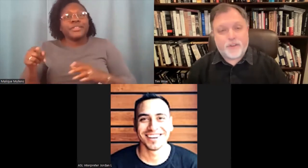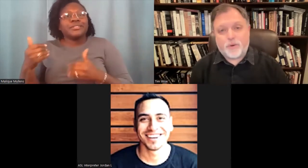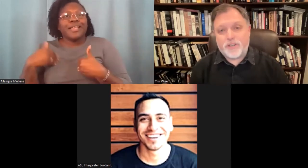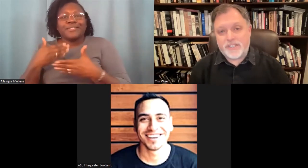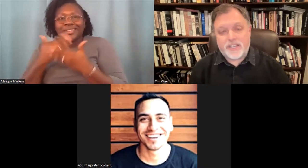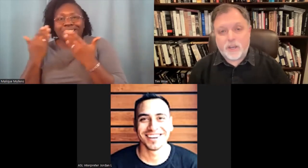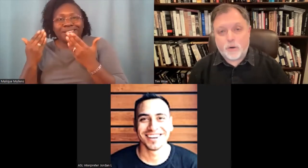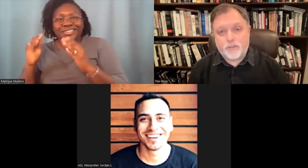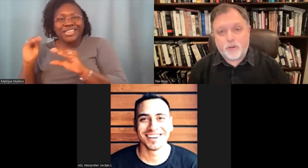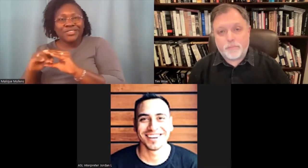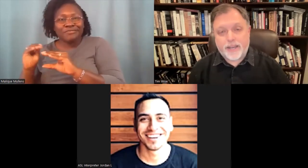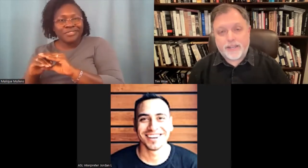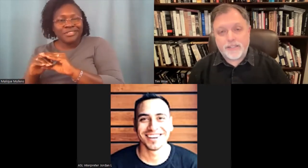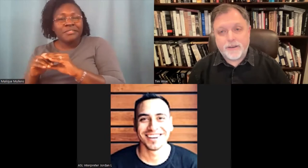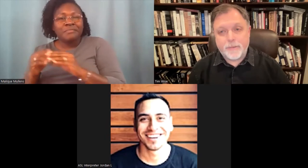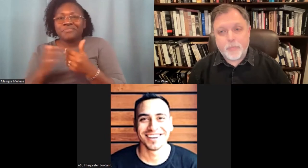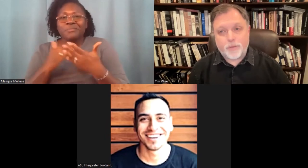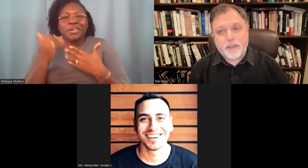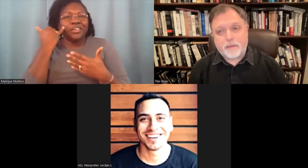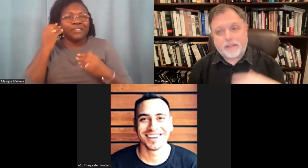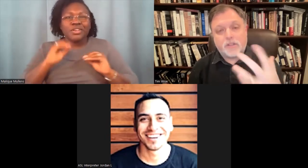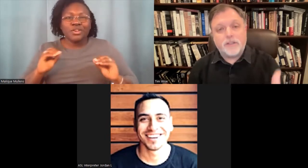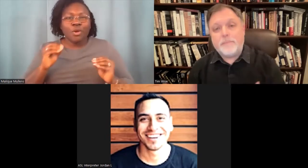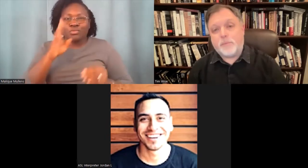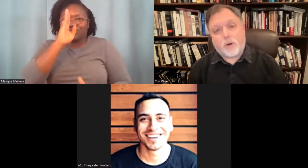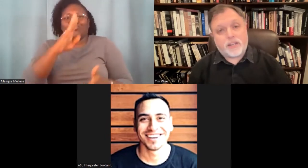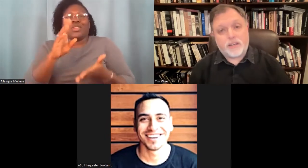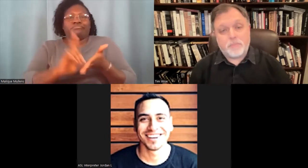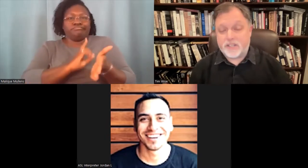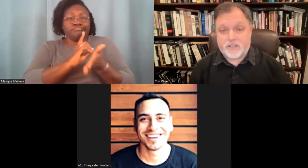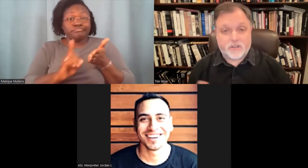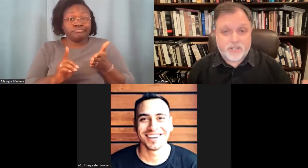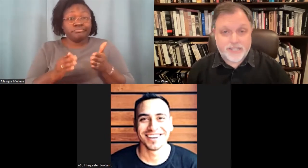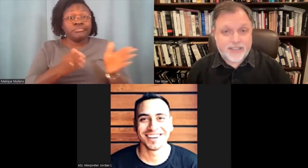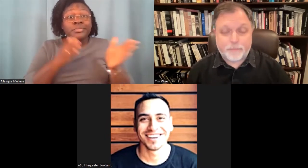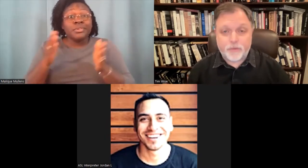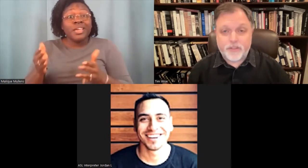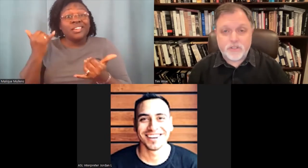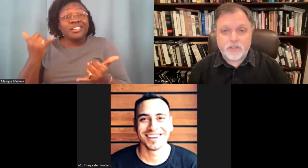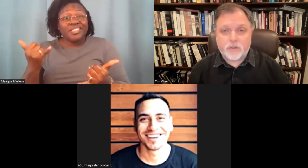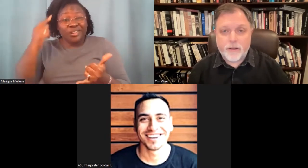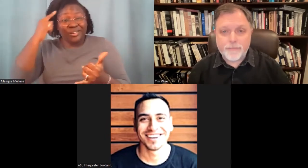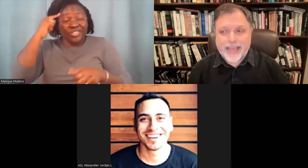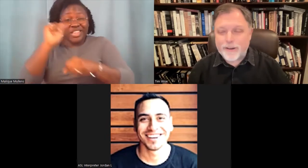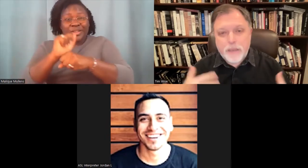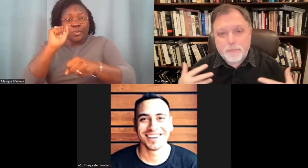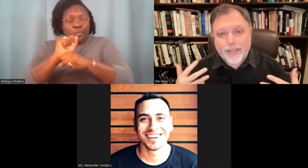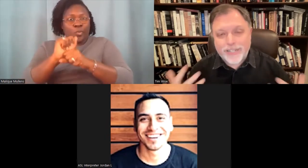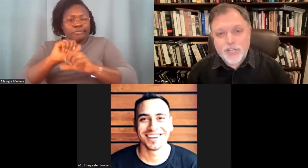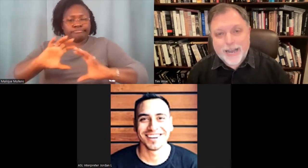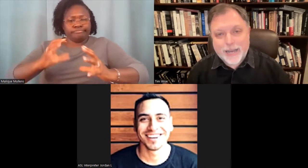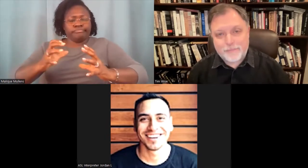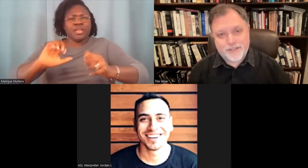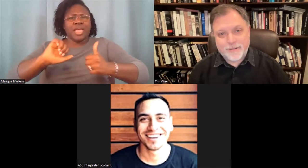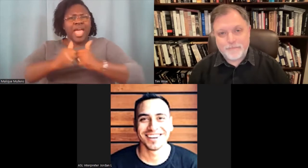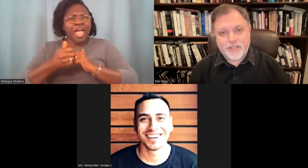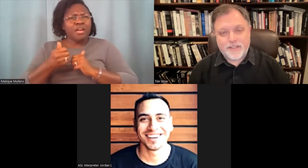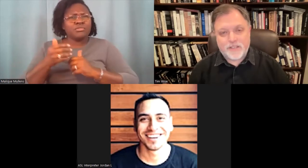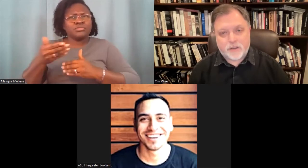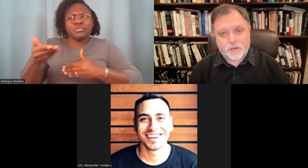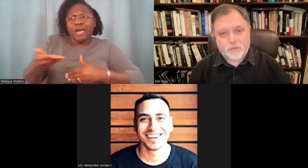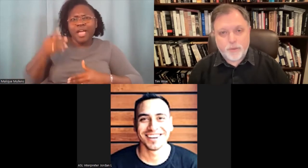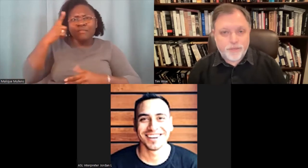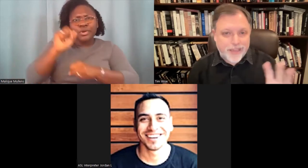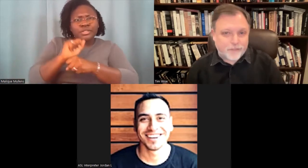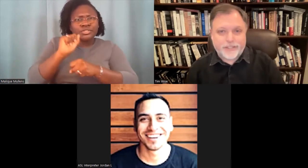even if there wasn't any overt bias. Or think about the labor market, because there's an example there too. How do people get jobs in